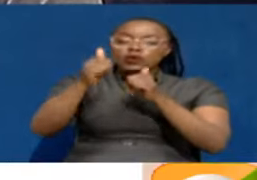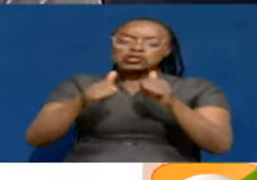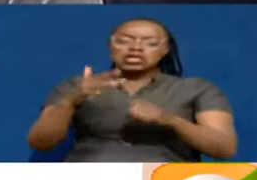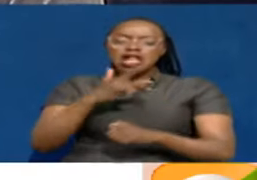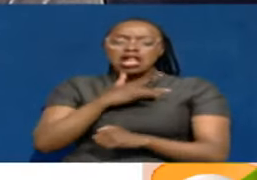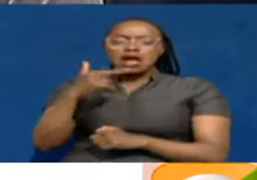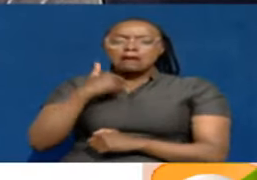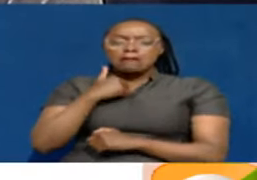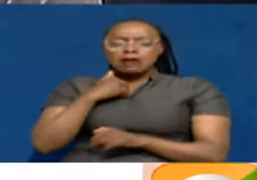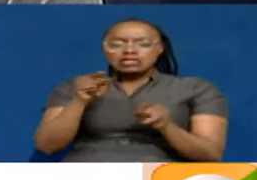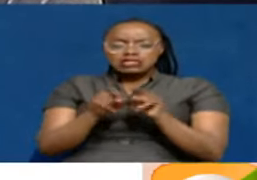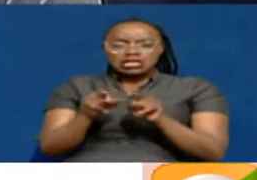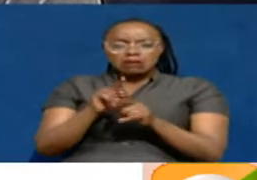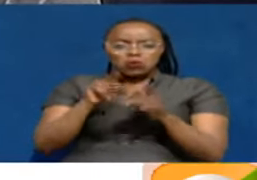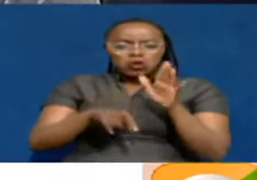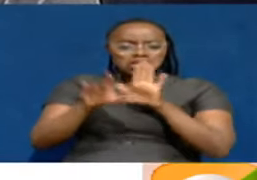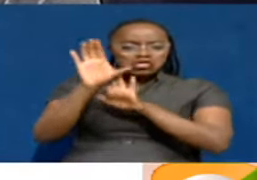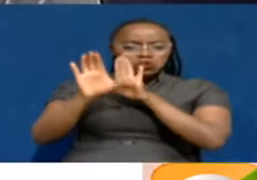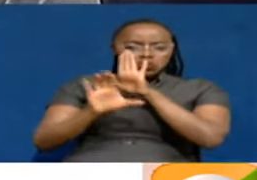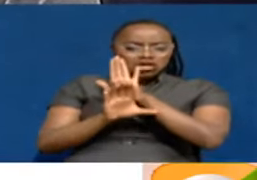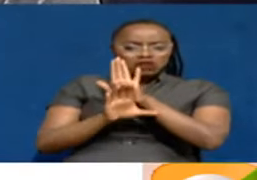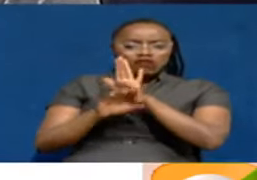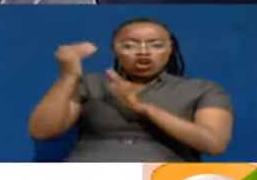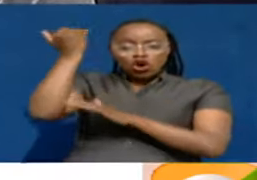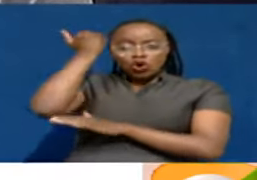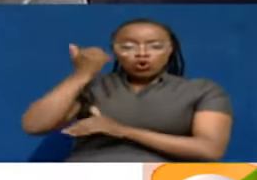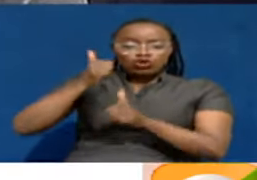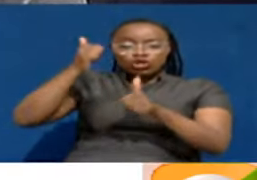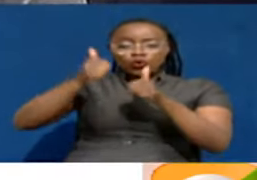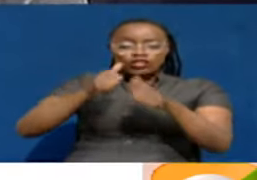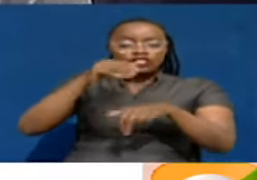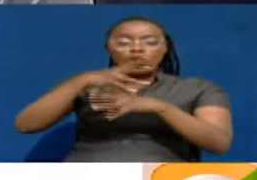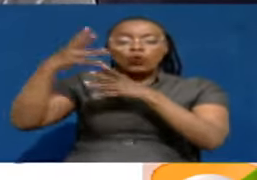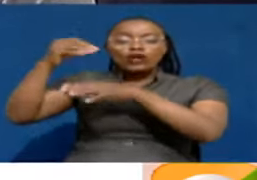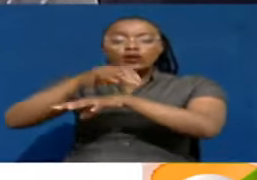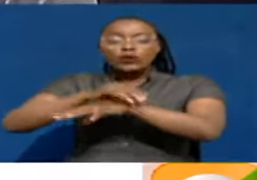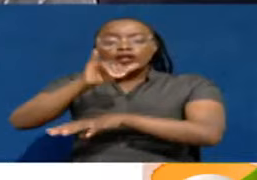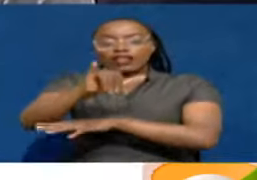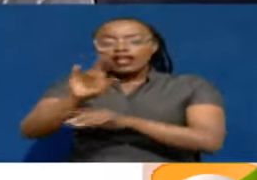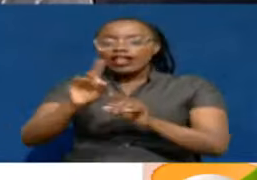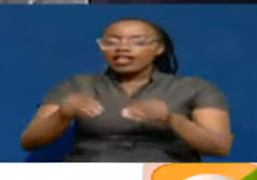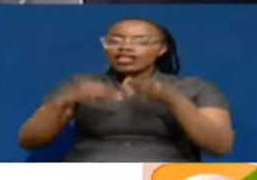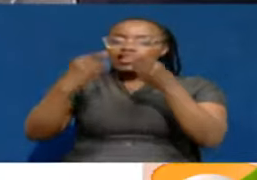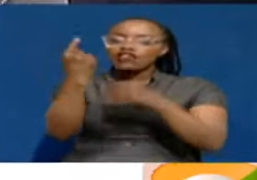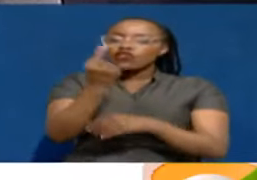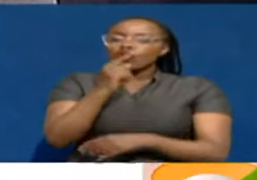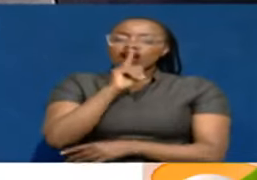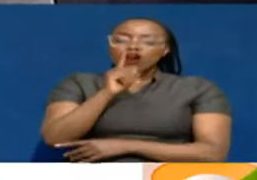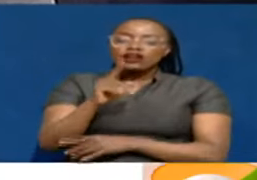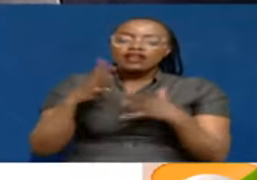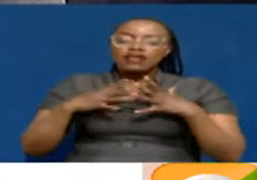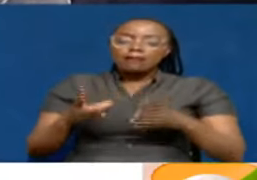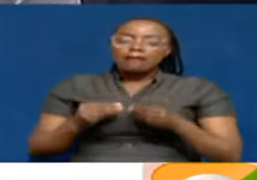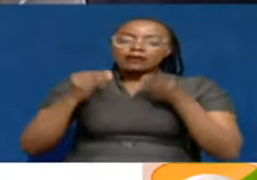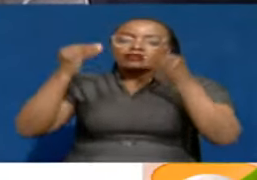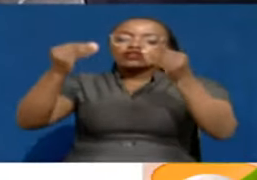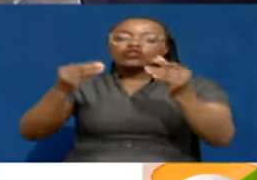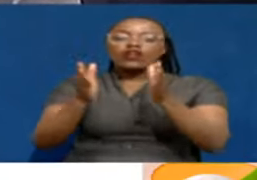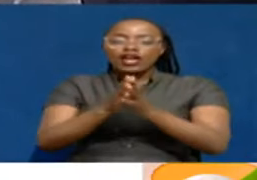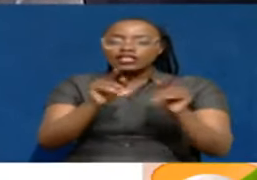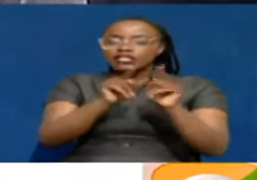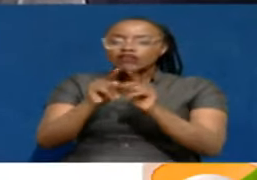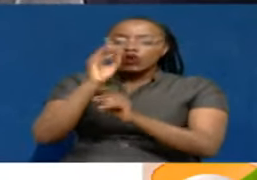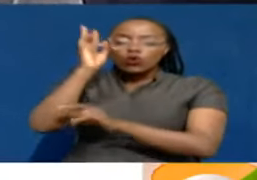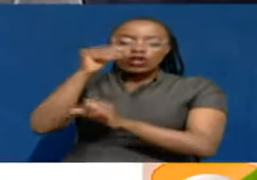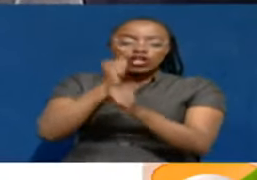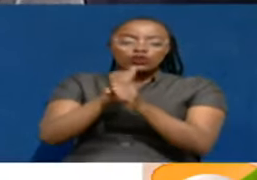me is that it is not the constitutional court that went mm-hmm. to get him. They just issued an order and the guy submits himself. And if he wasn't going to